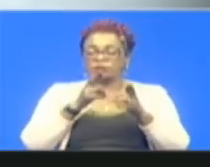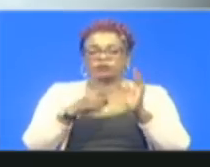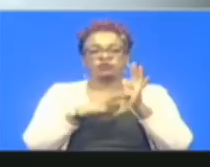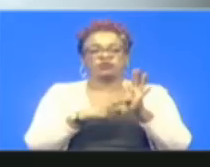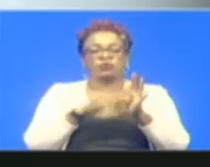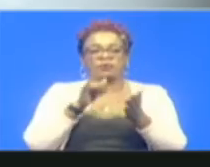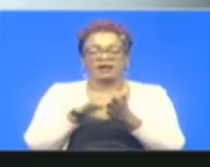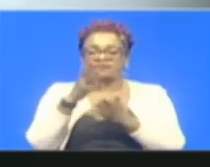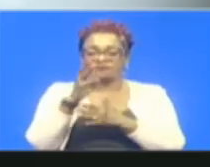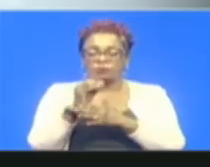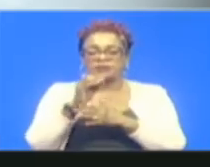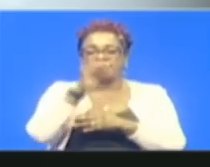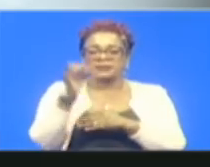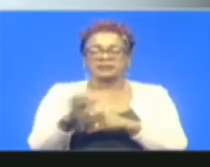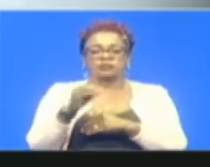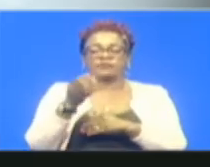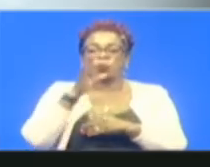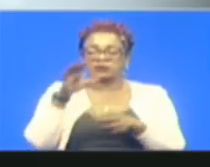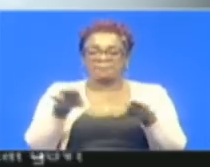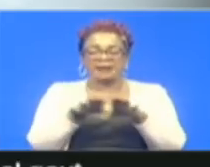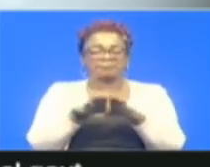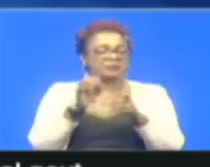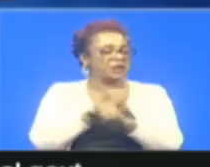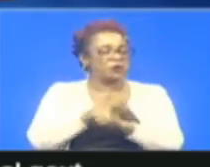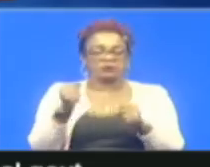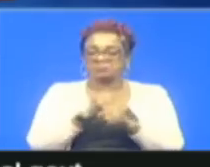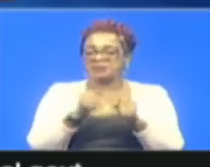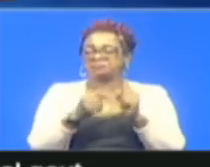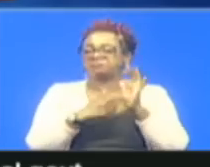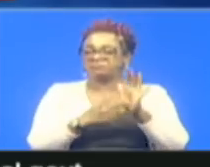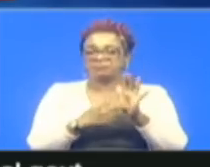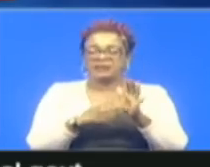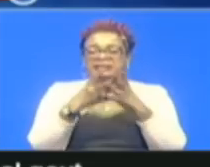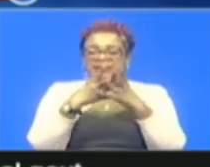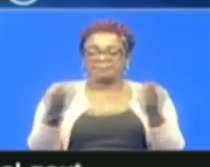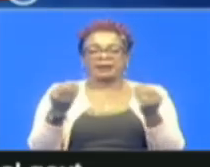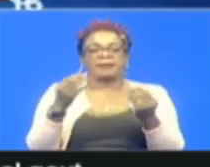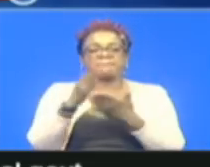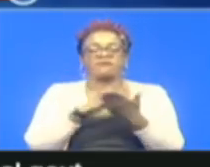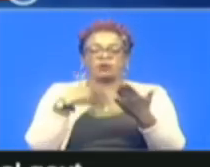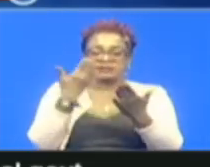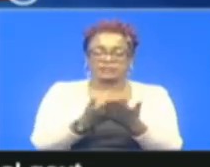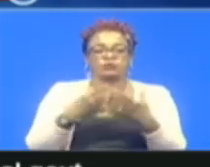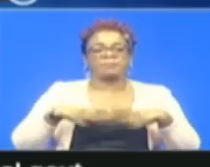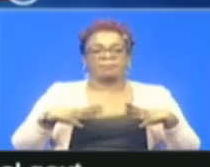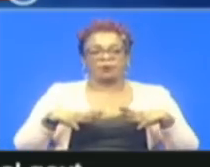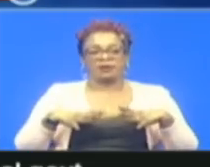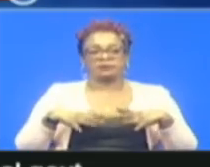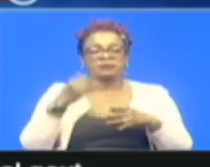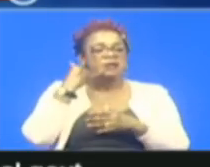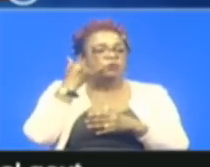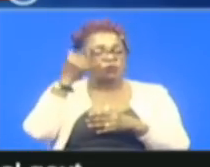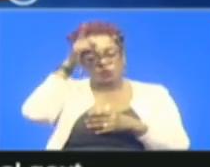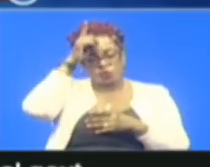least 40% of the water piped cannot be accounted for, as it disappears before it even gets to the consumer. In Nakuru Rural,